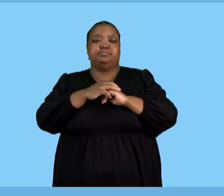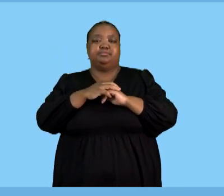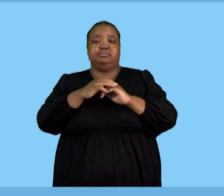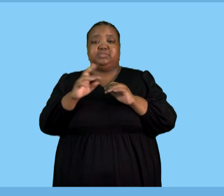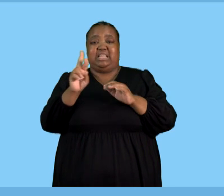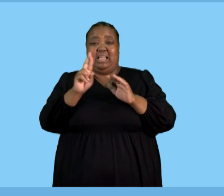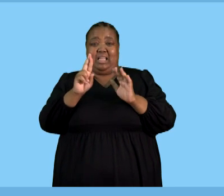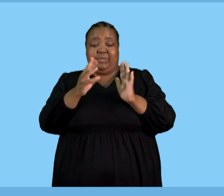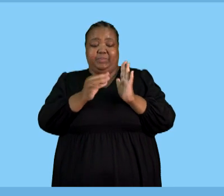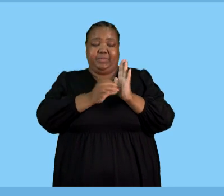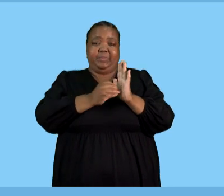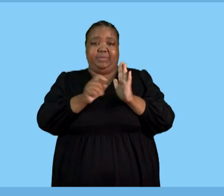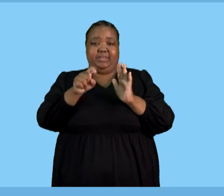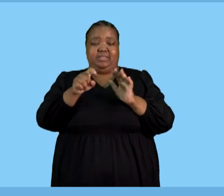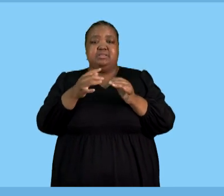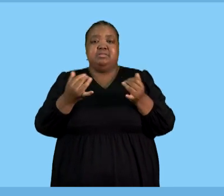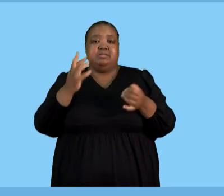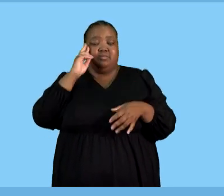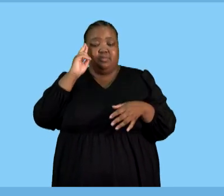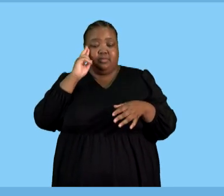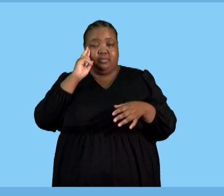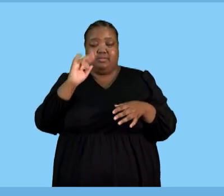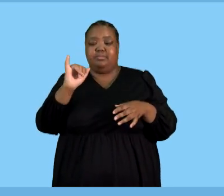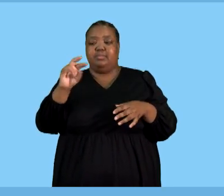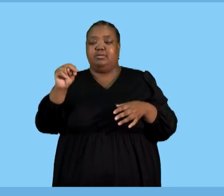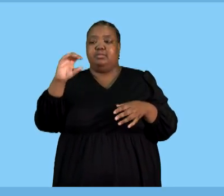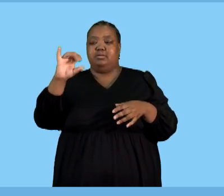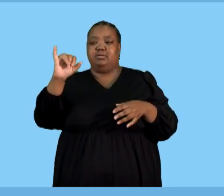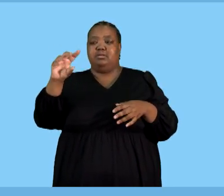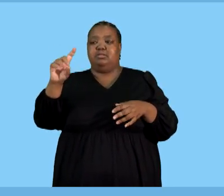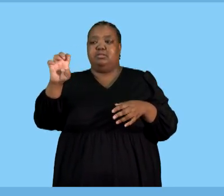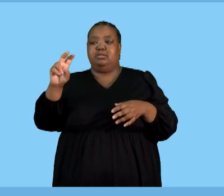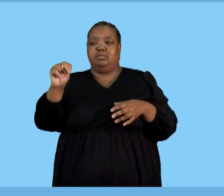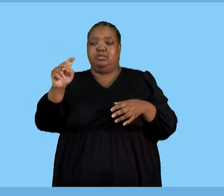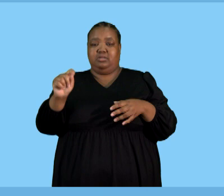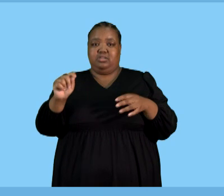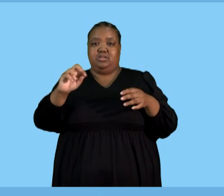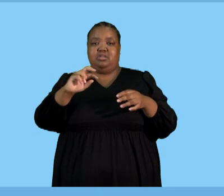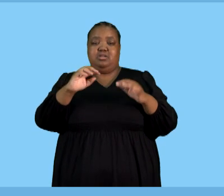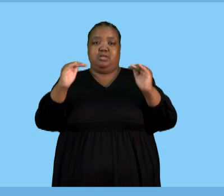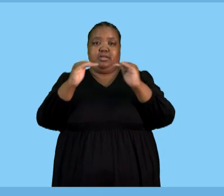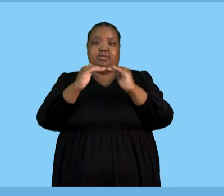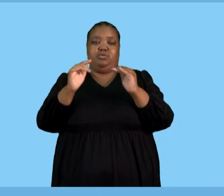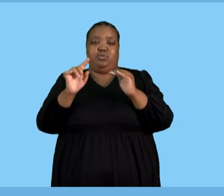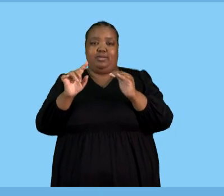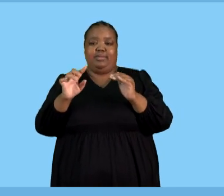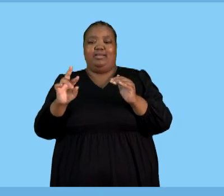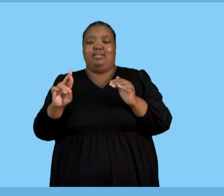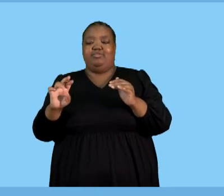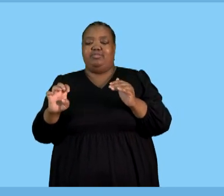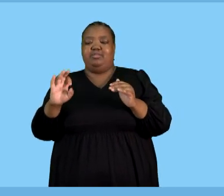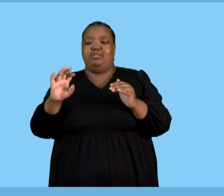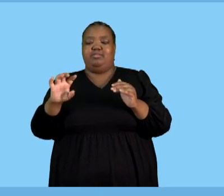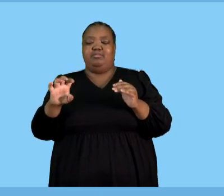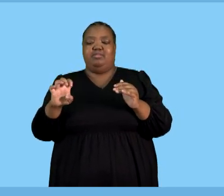it's going to be denoted by small letter r. And remember that the angle of incidence is always equals to the angle of